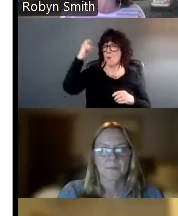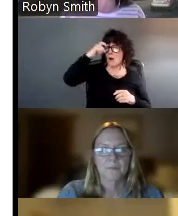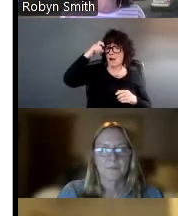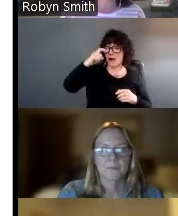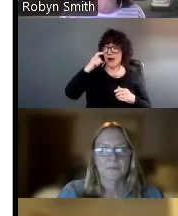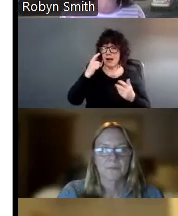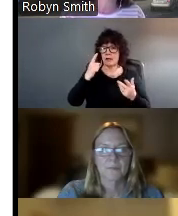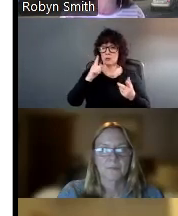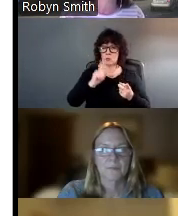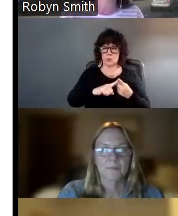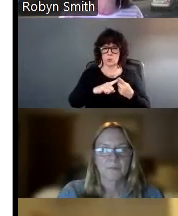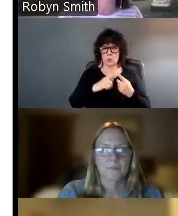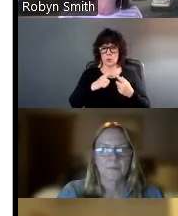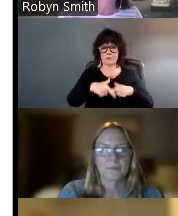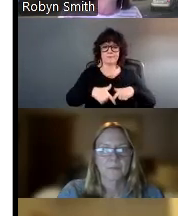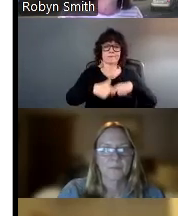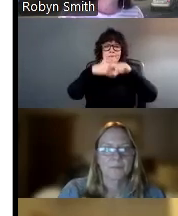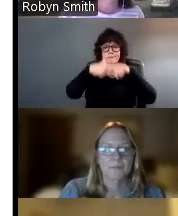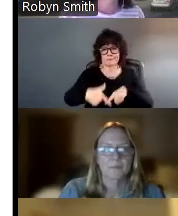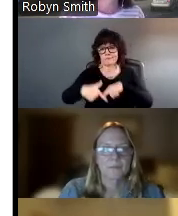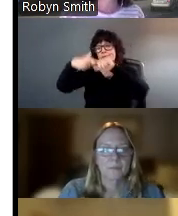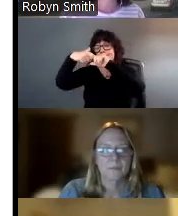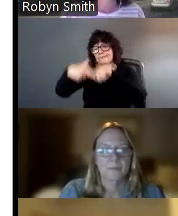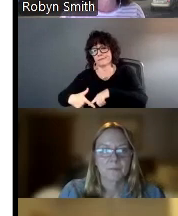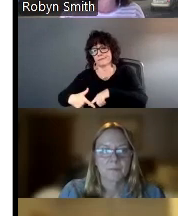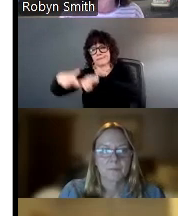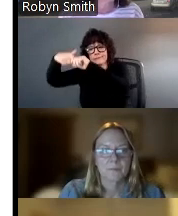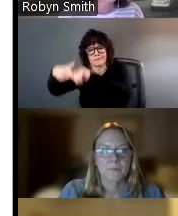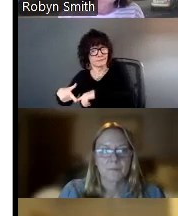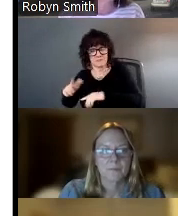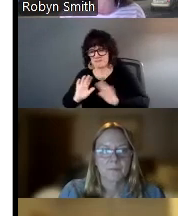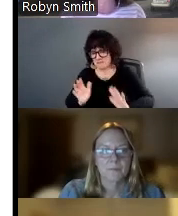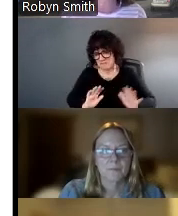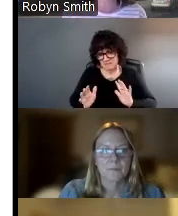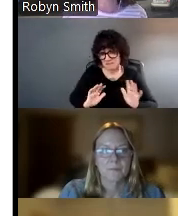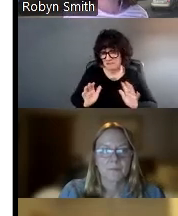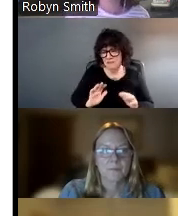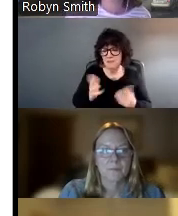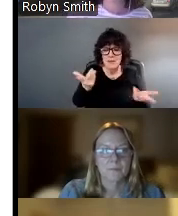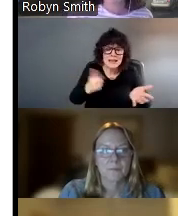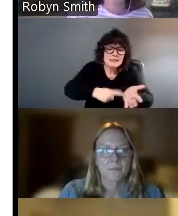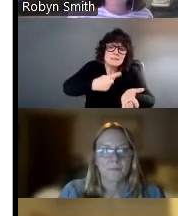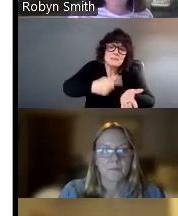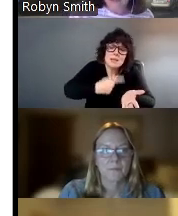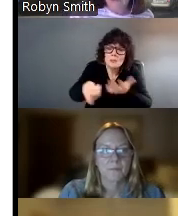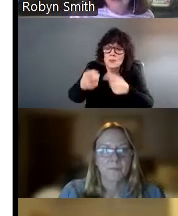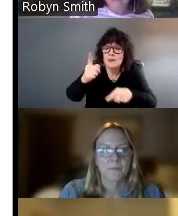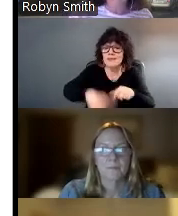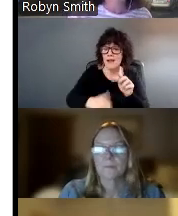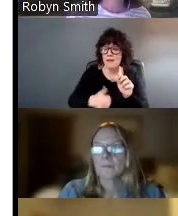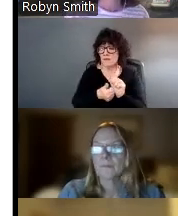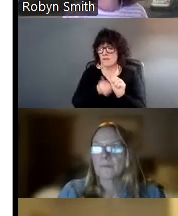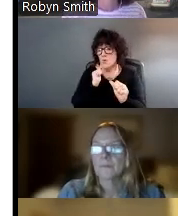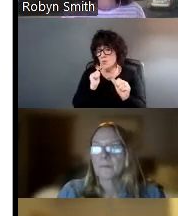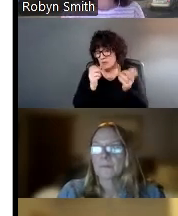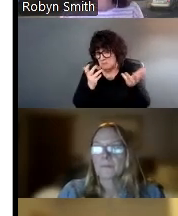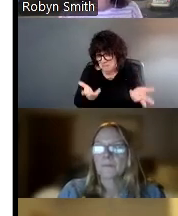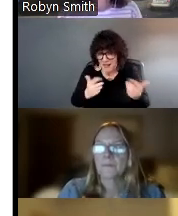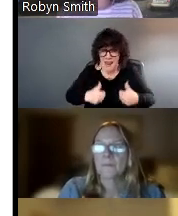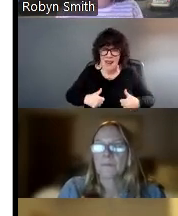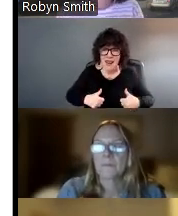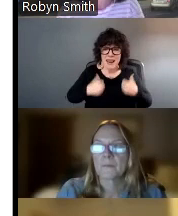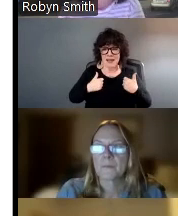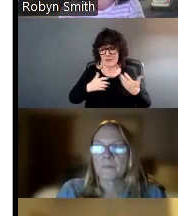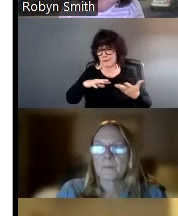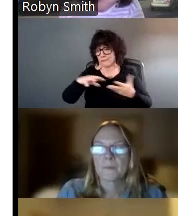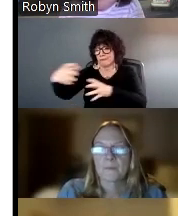a long-term solution that will work for you. Whether it's income-driven repayment, it could be public service loan forgiveness. Maybe you're